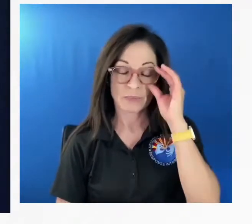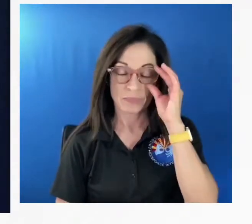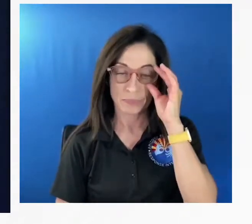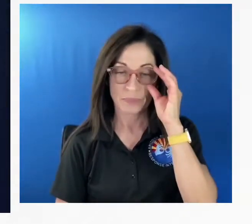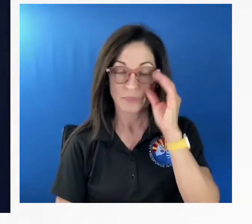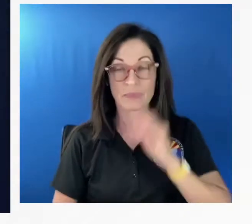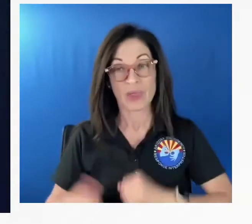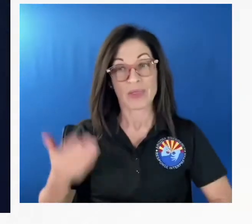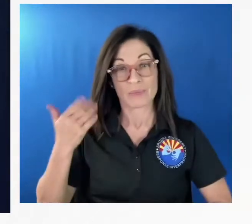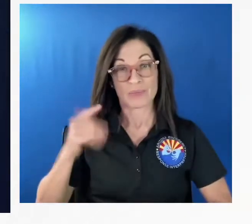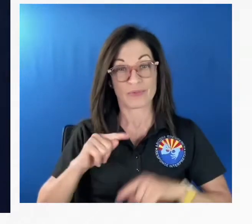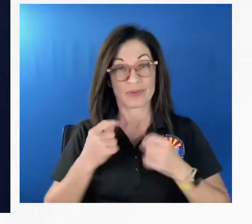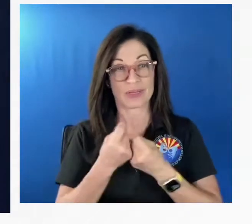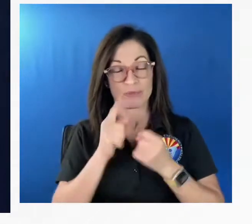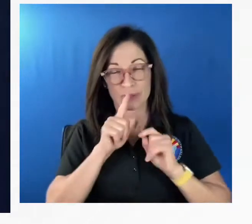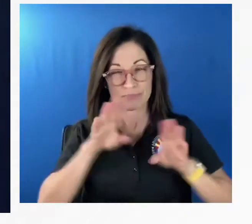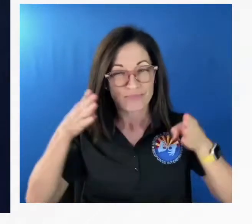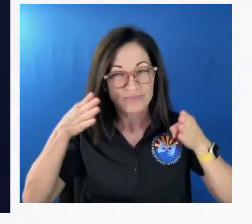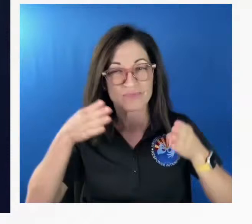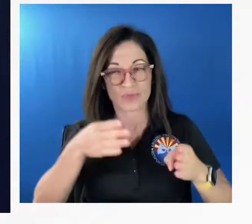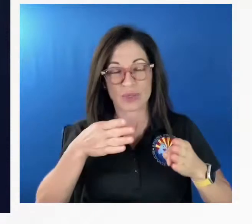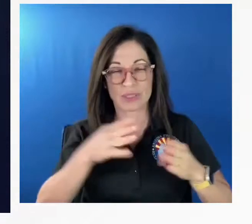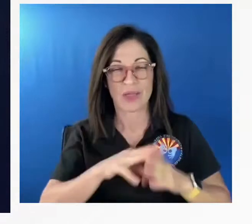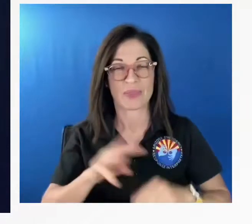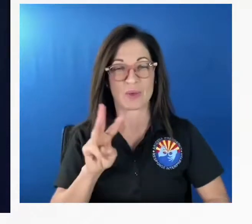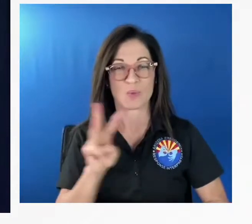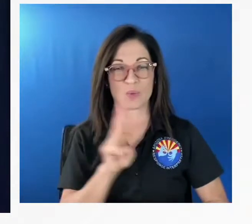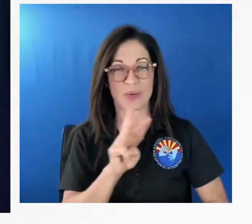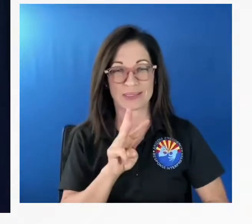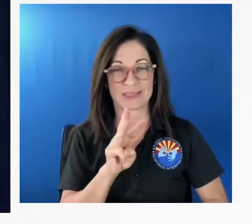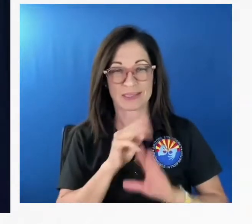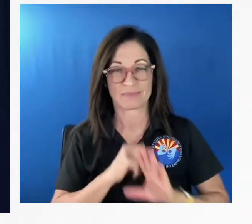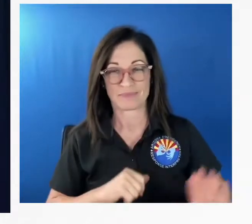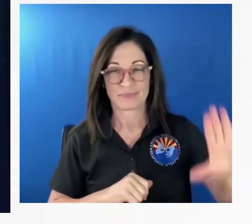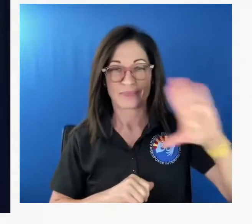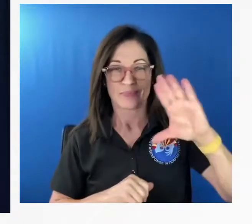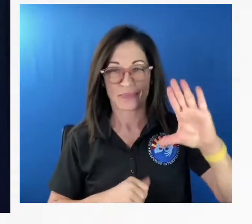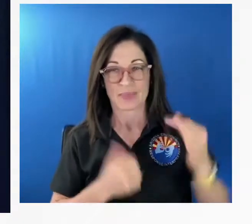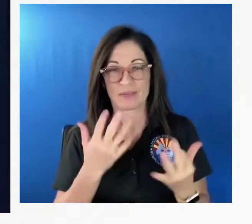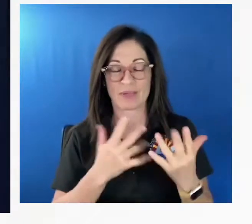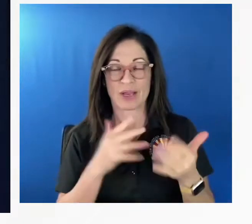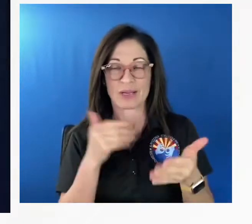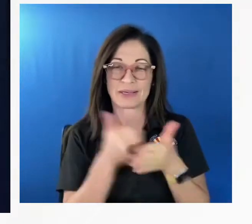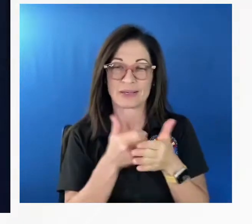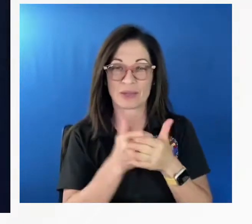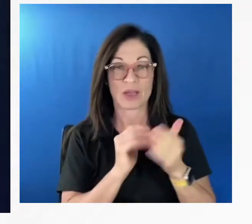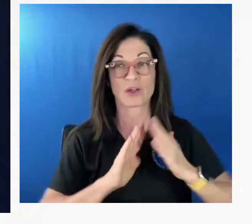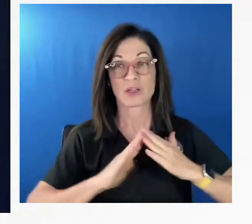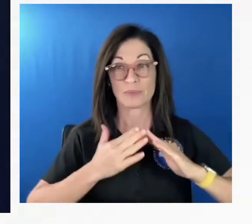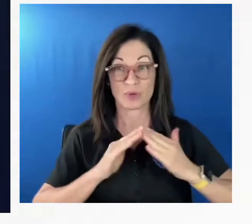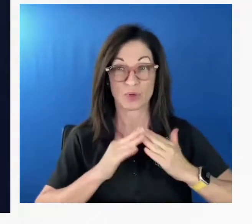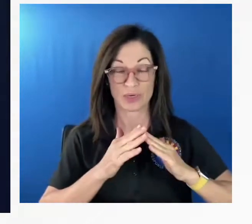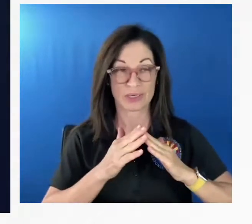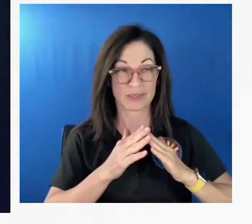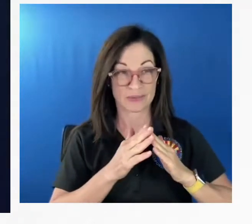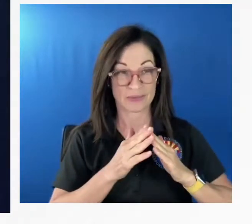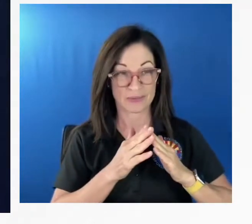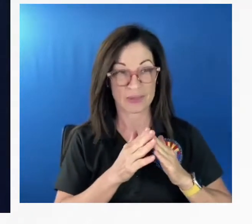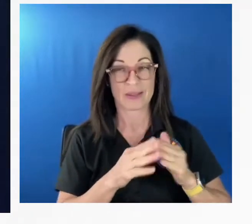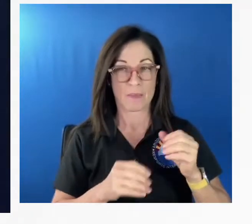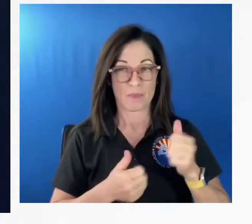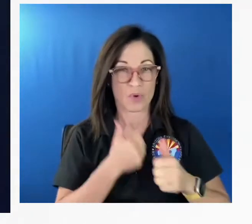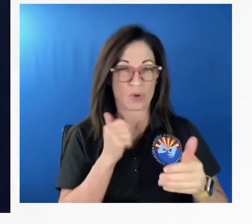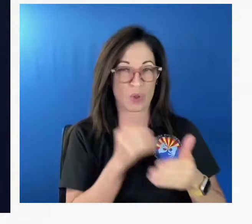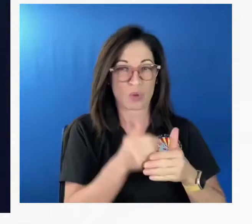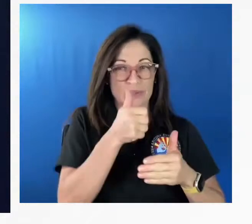a tremendous effort on the west side of the fire, right, closest to the communities most immediately at risk,